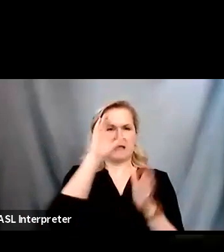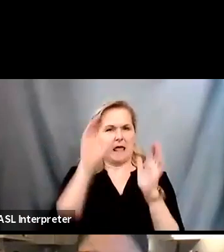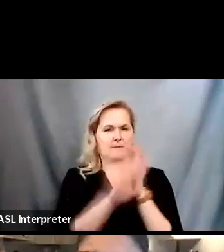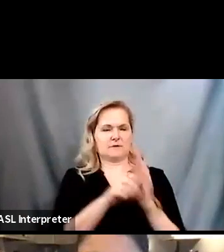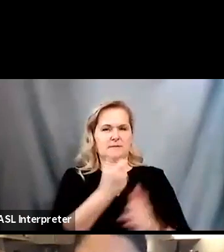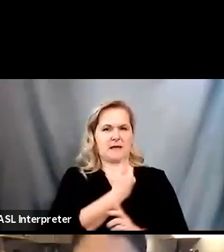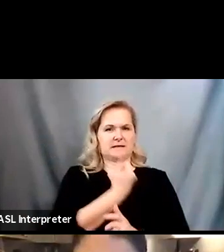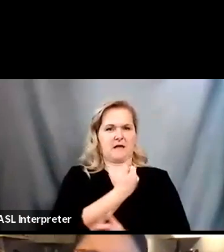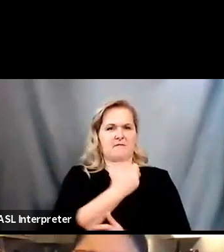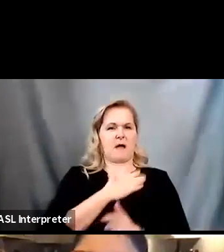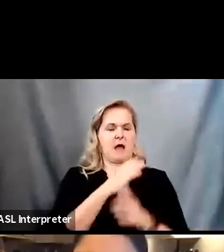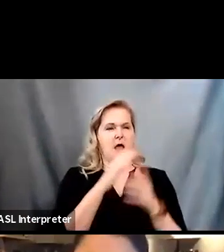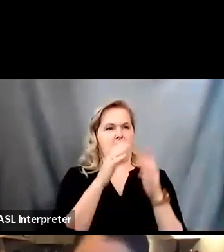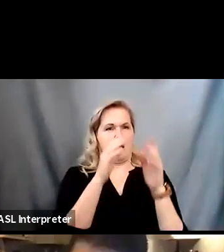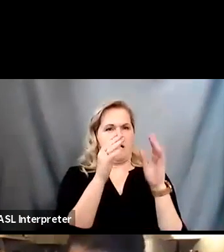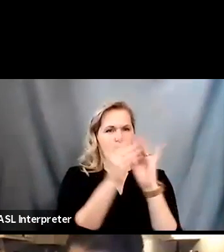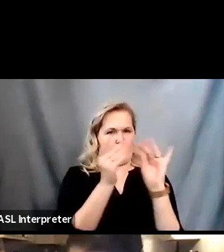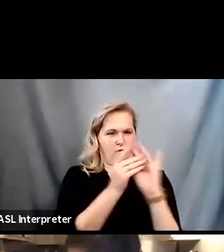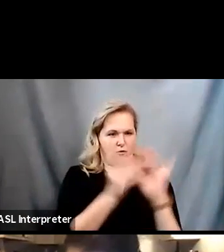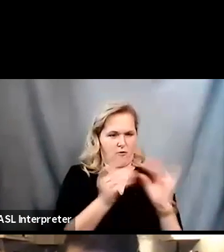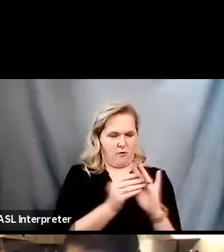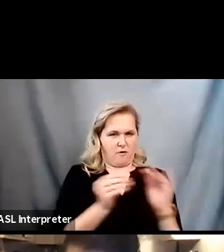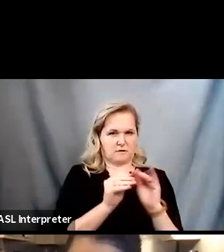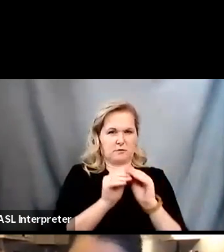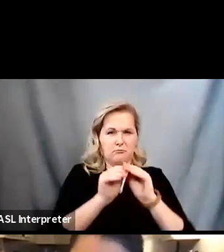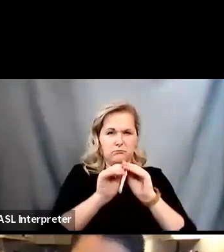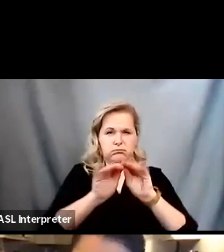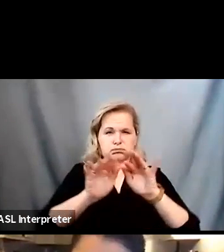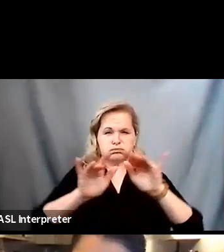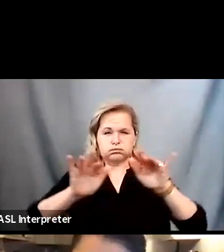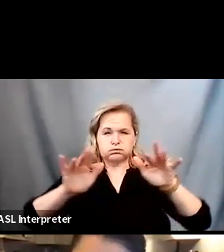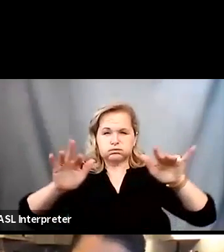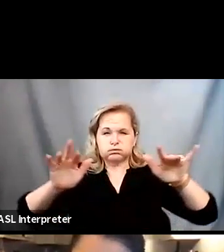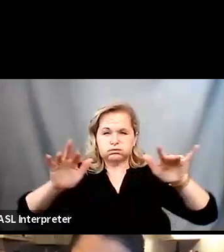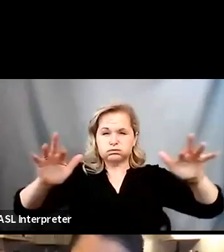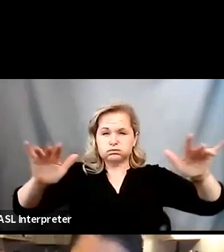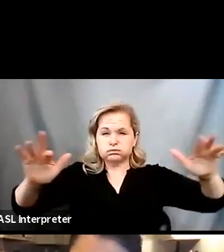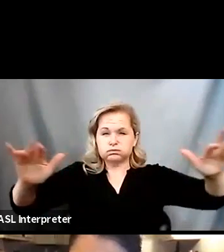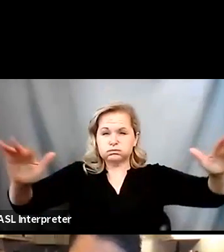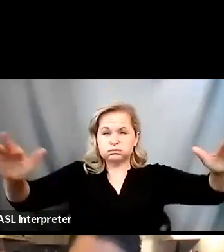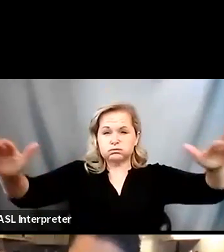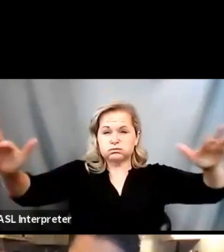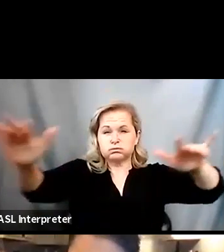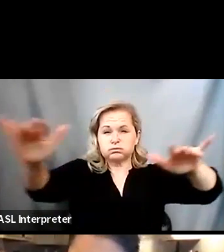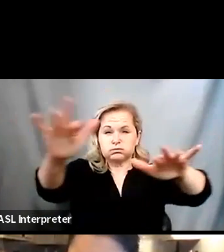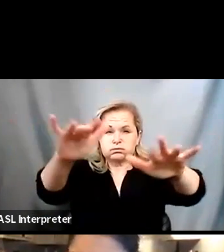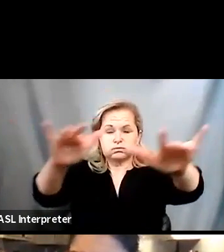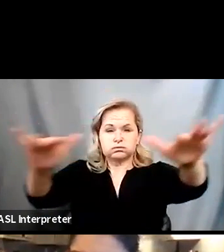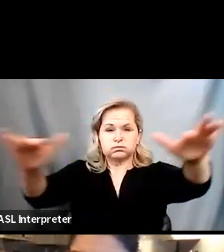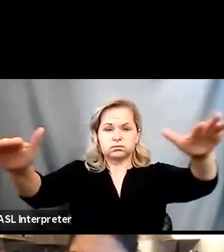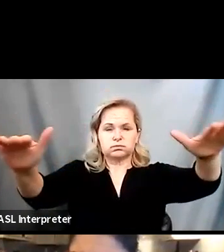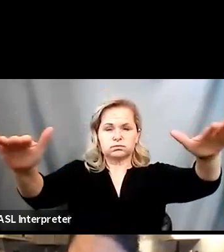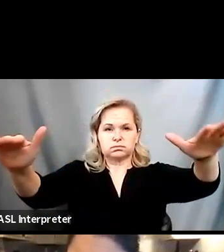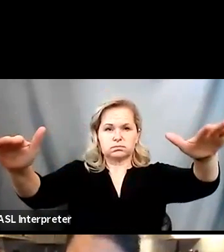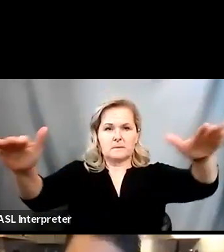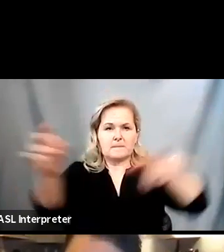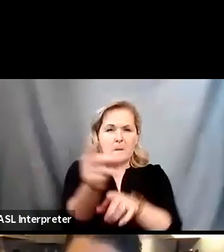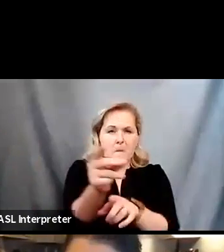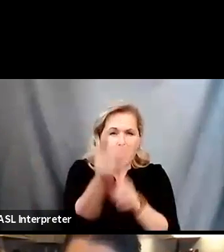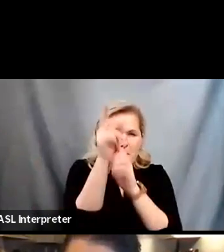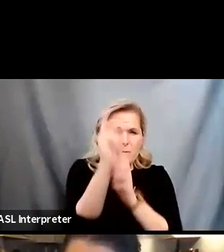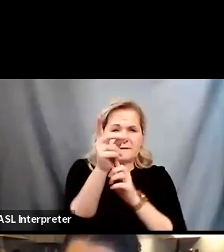that I'm saying, are traversing thousands of miles across thousands of landscapes in a split